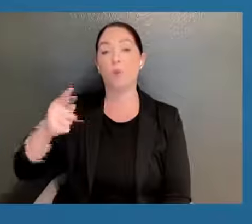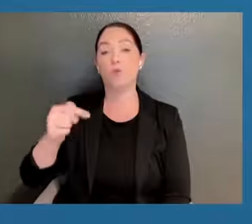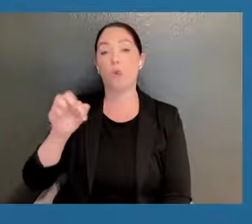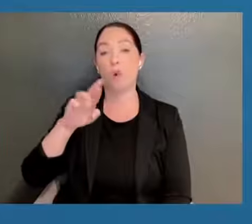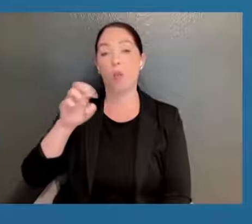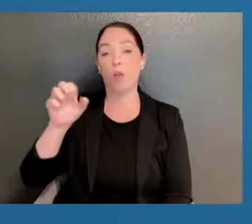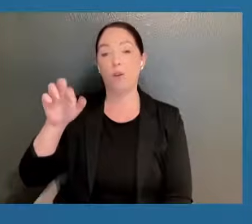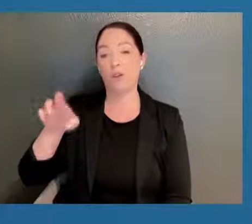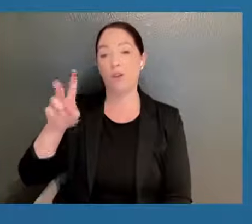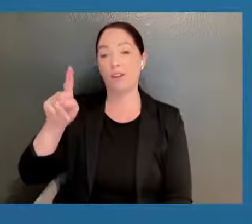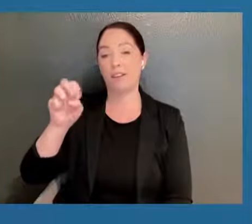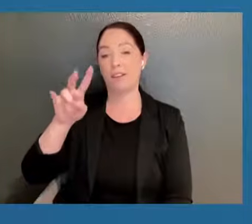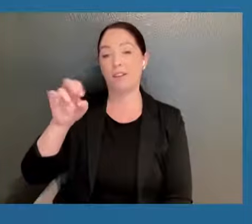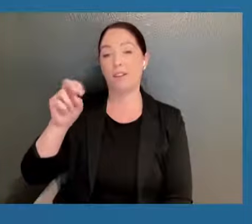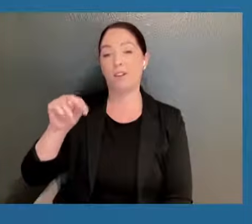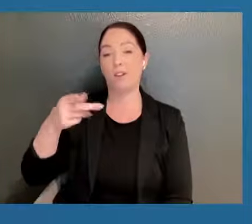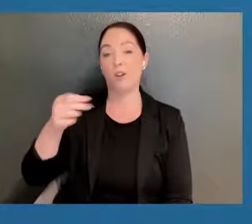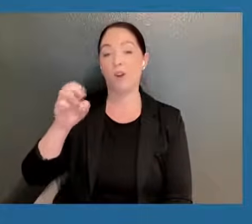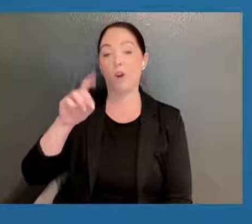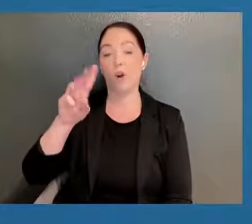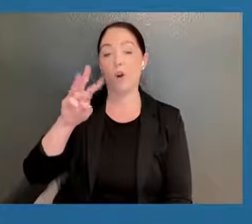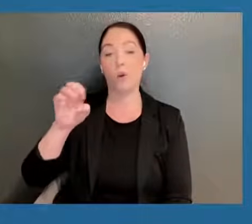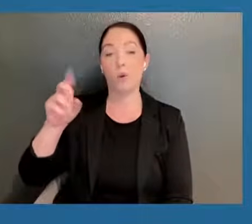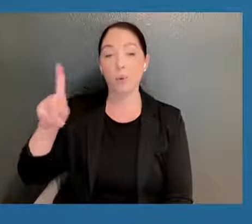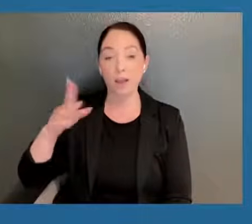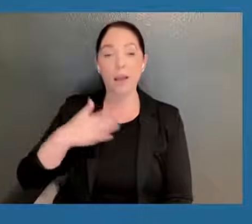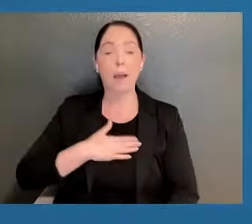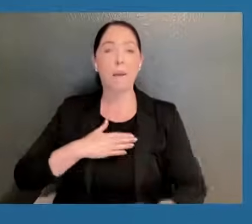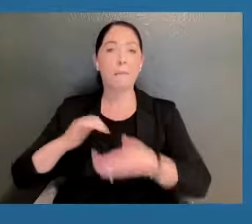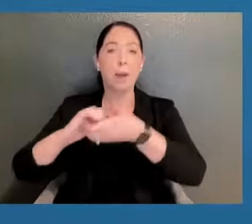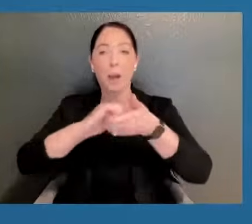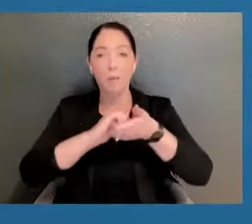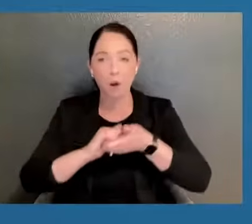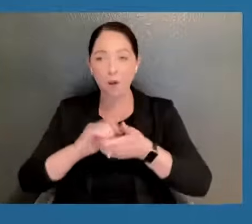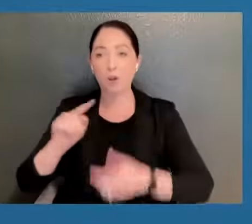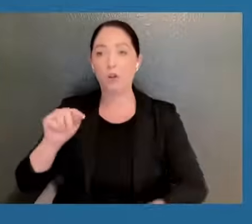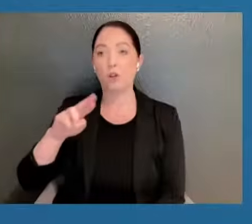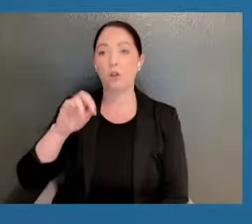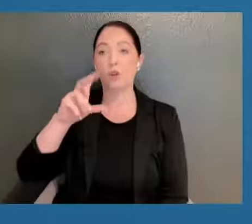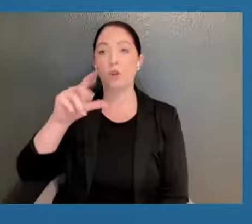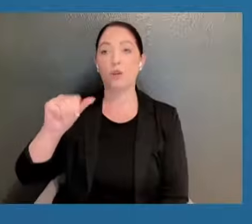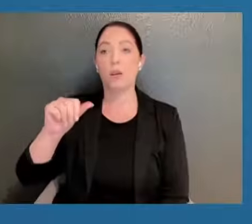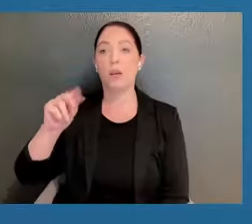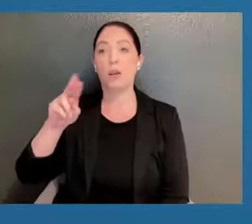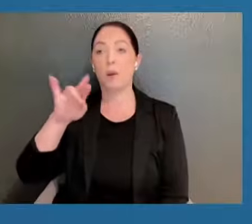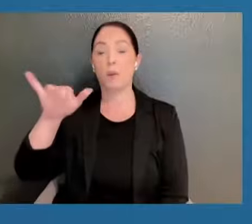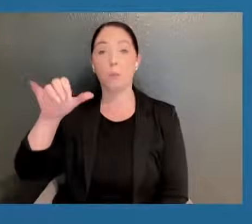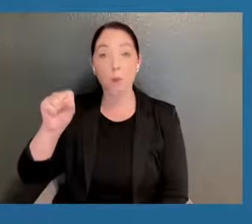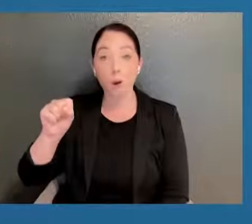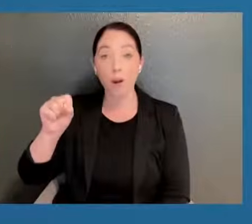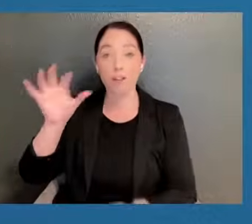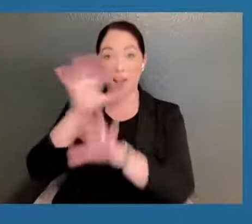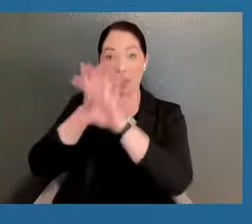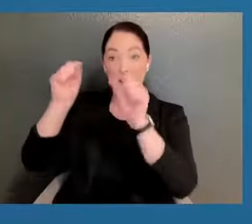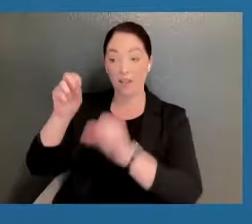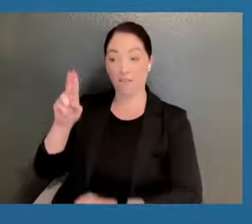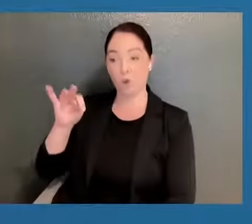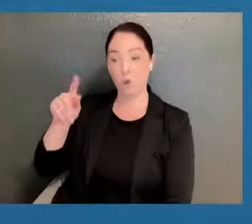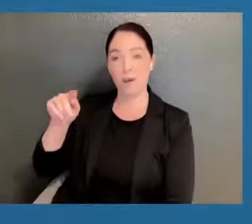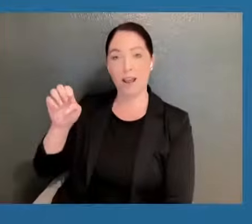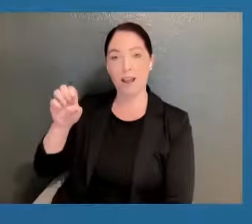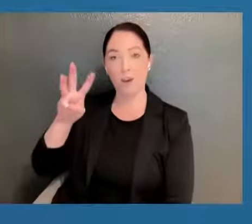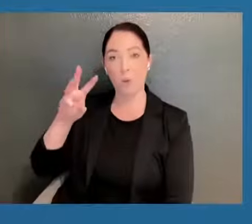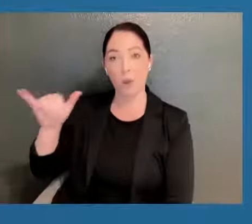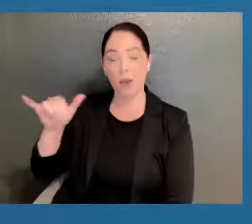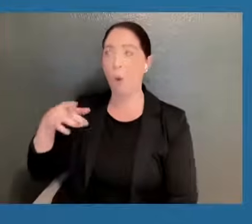All my partners in government, Trina Burris, the President of United Way. My gosh, she has challenges. But I want to thank her for